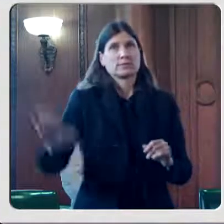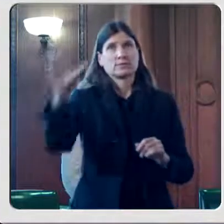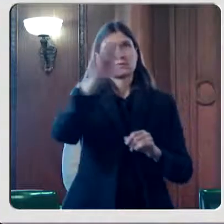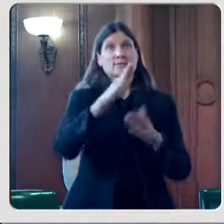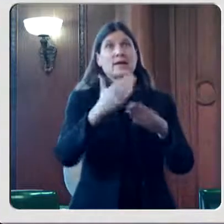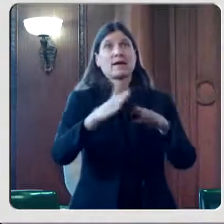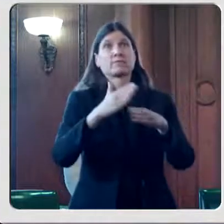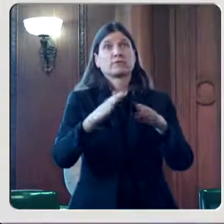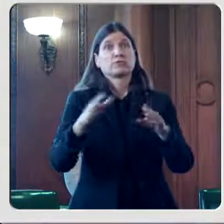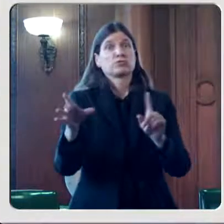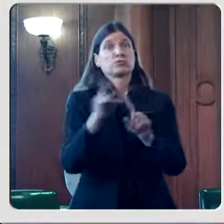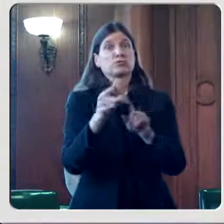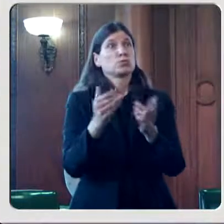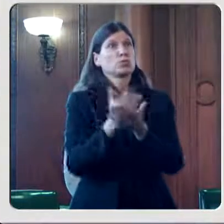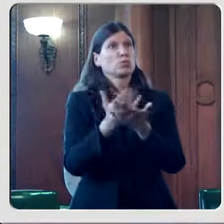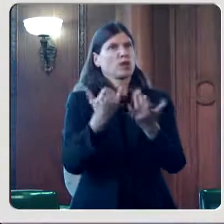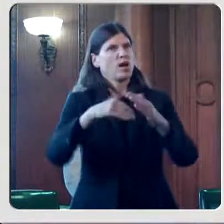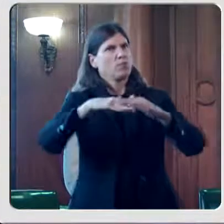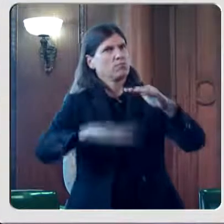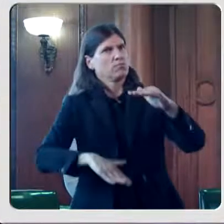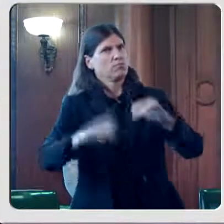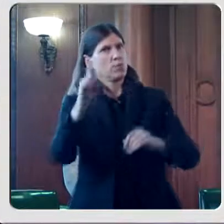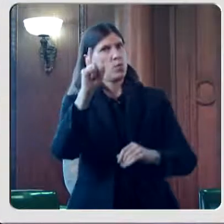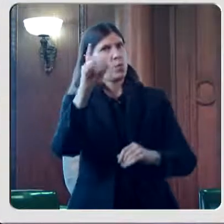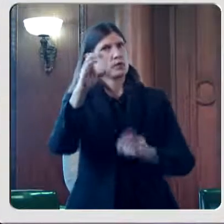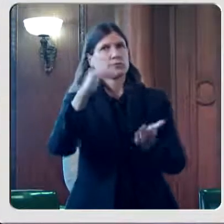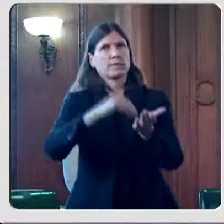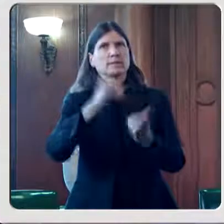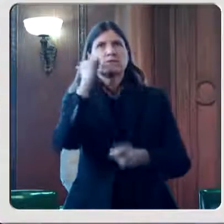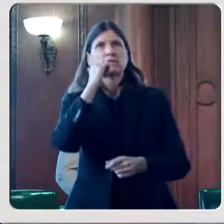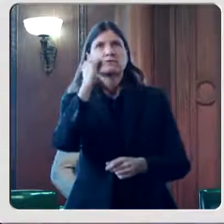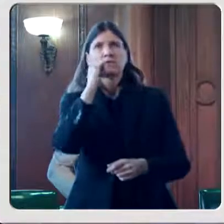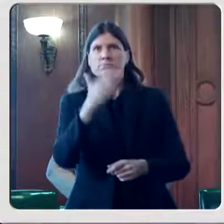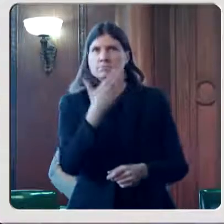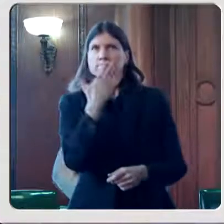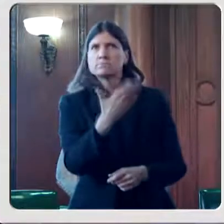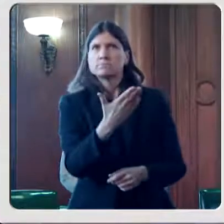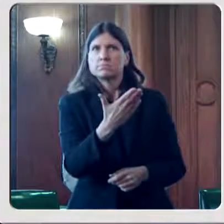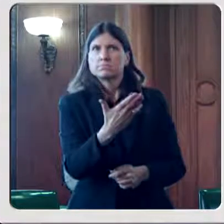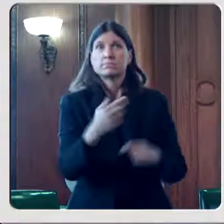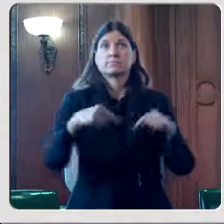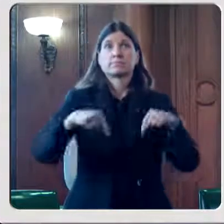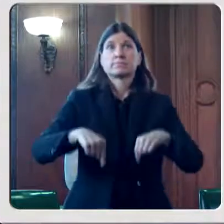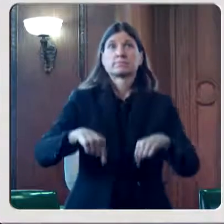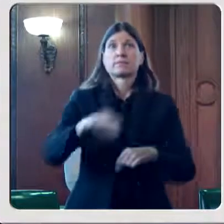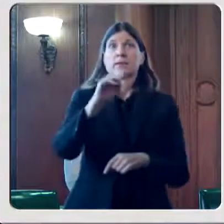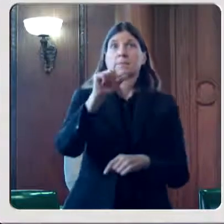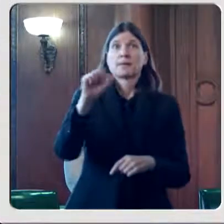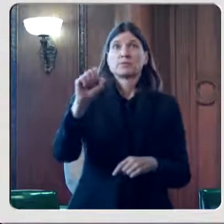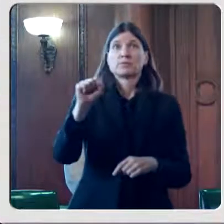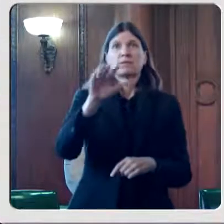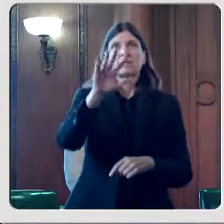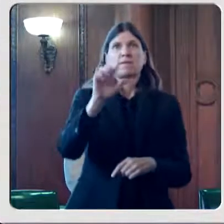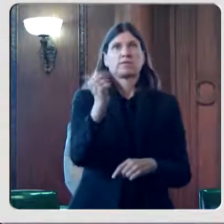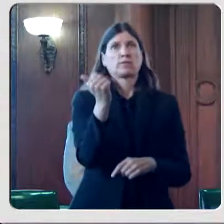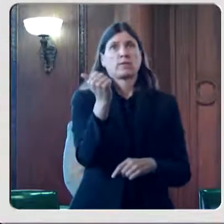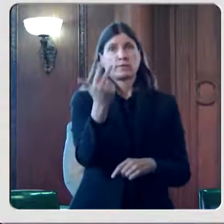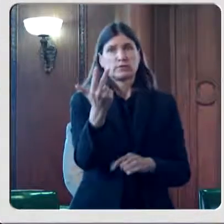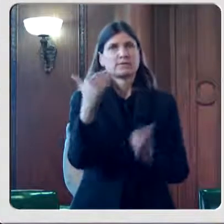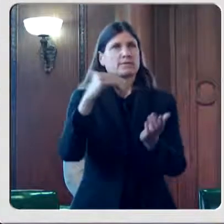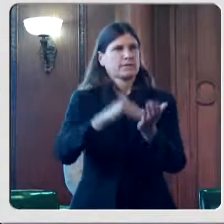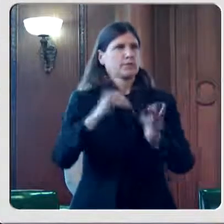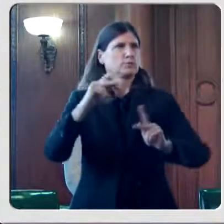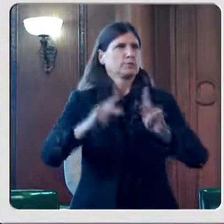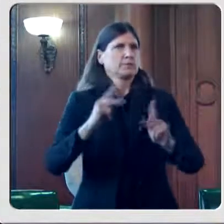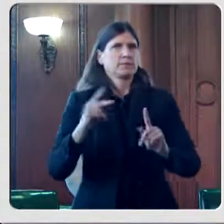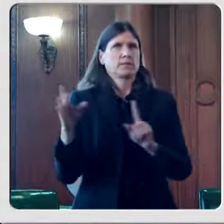country. Massachusetts is now close to 513,000 cases, over 14,600 deaths.